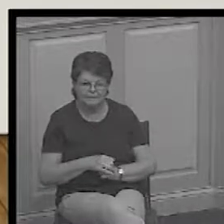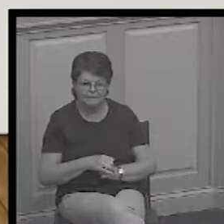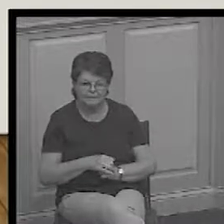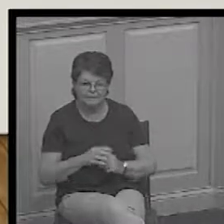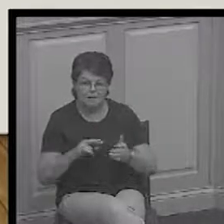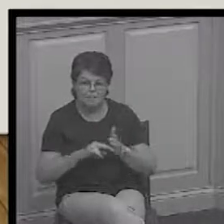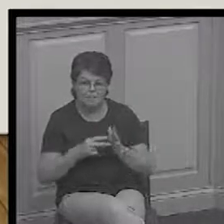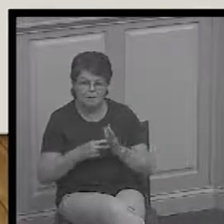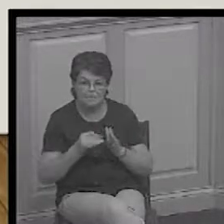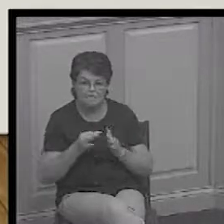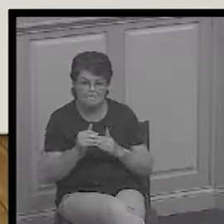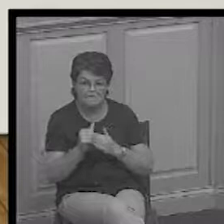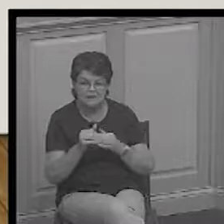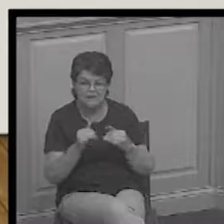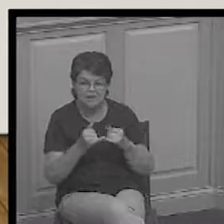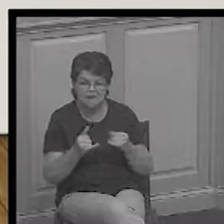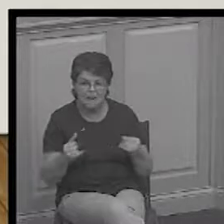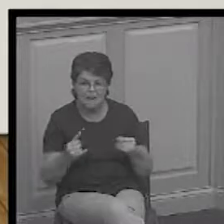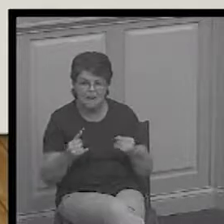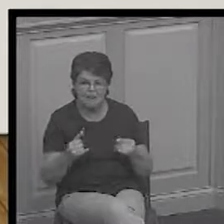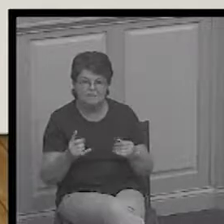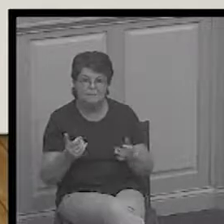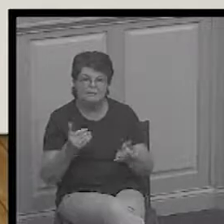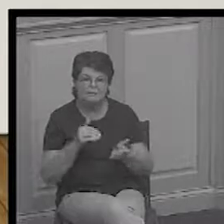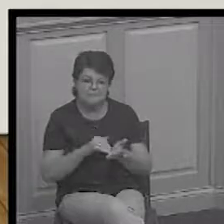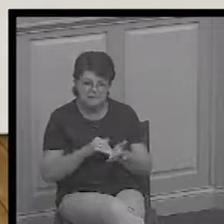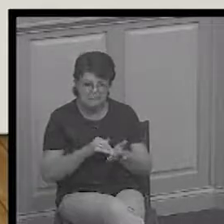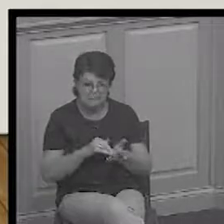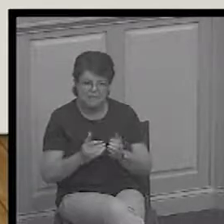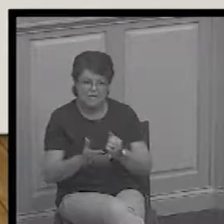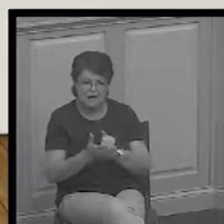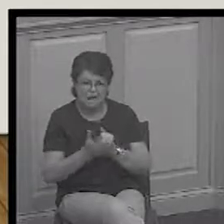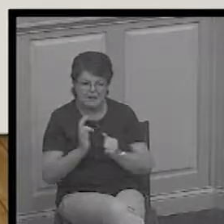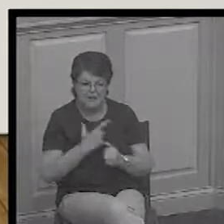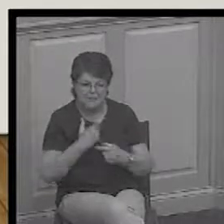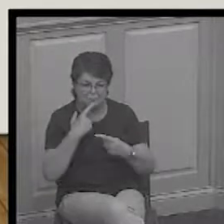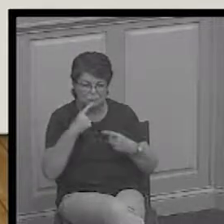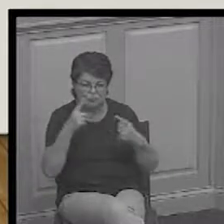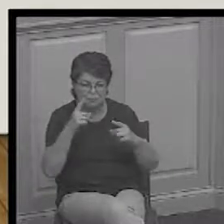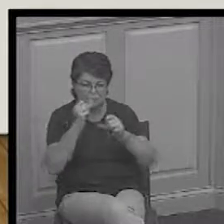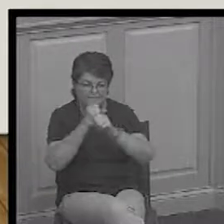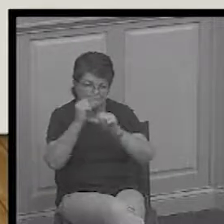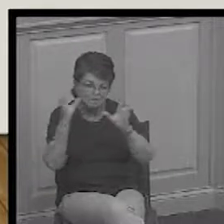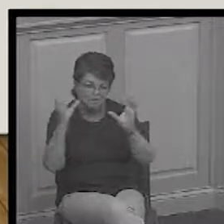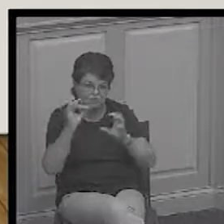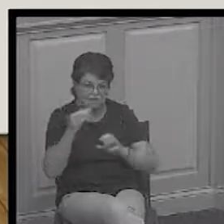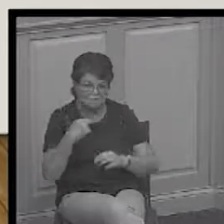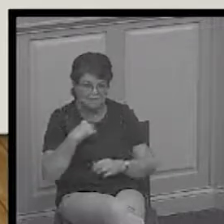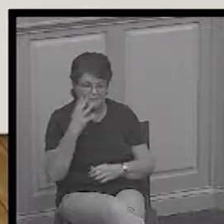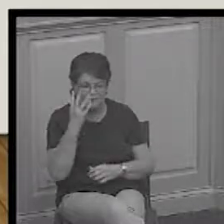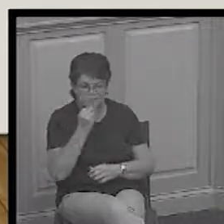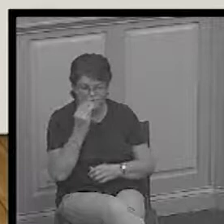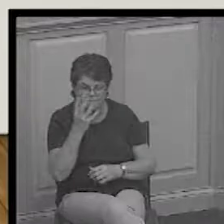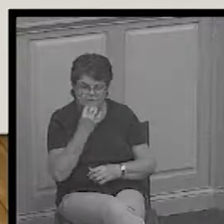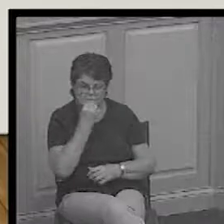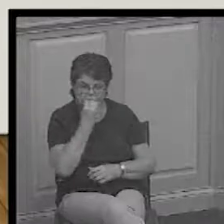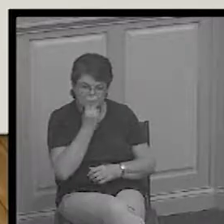The purpose of the guidelines is to, again, help us achieve the vision of having a beautiful preserved